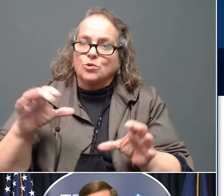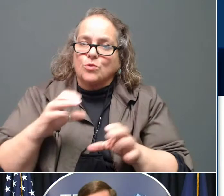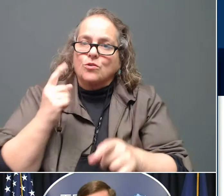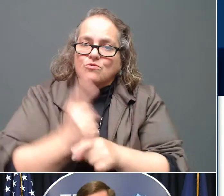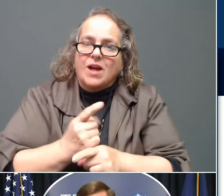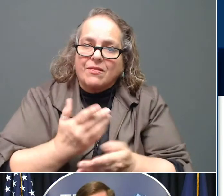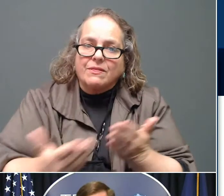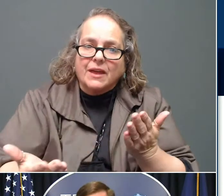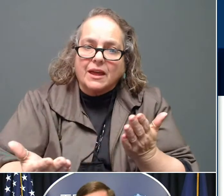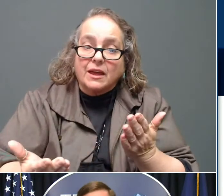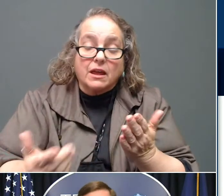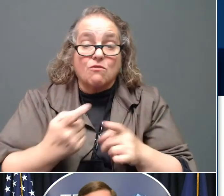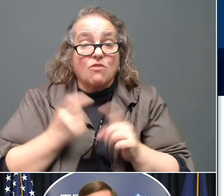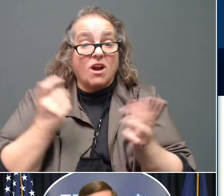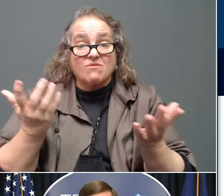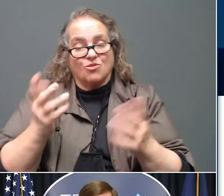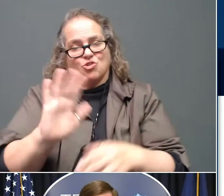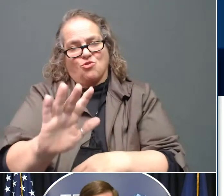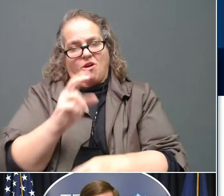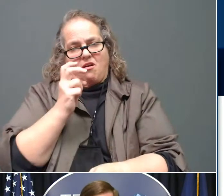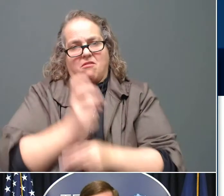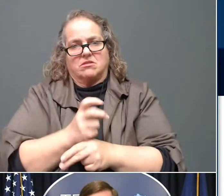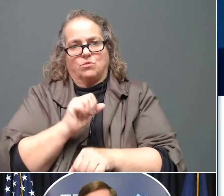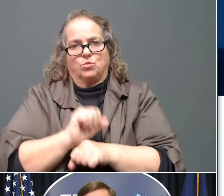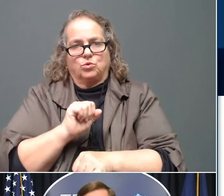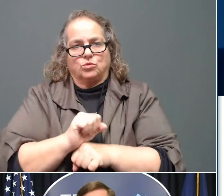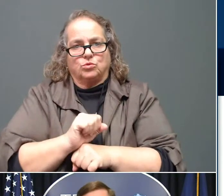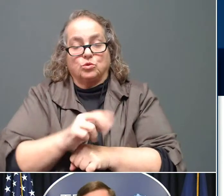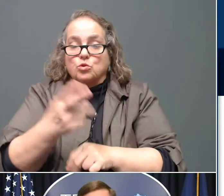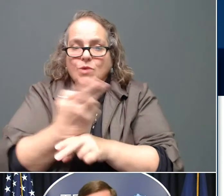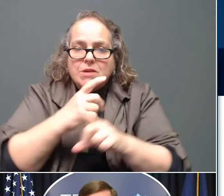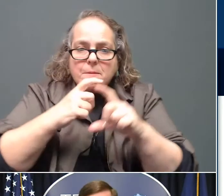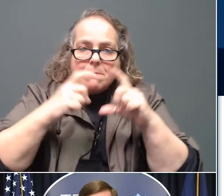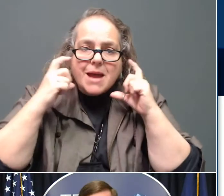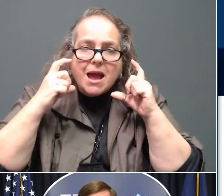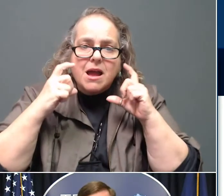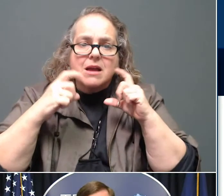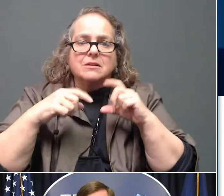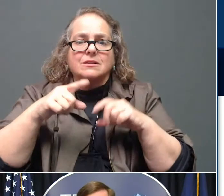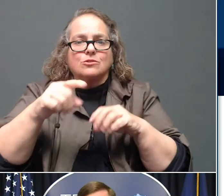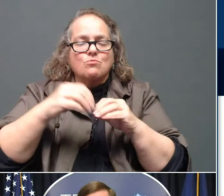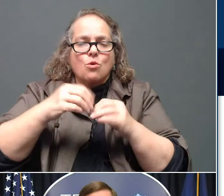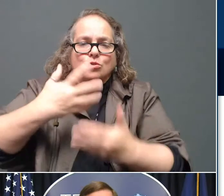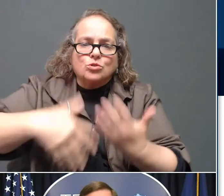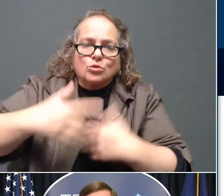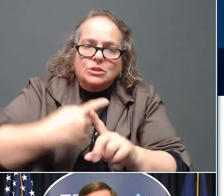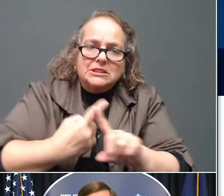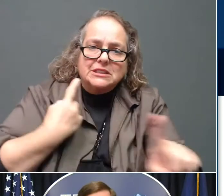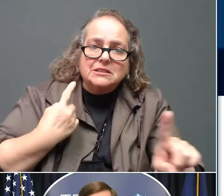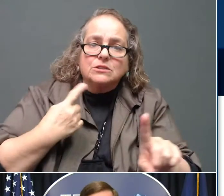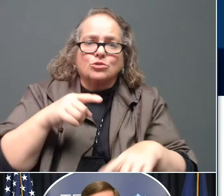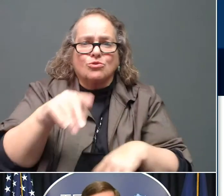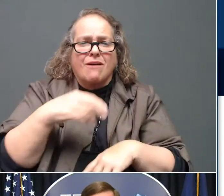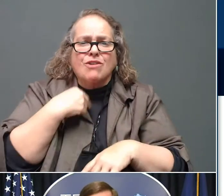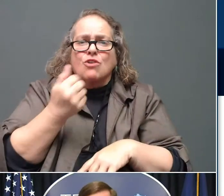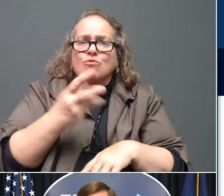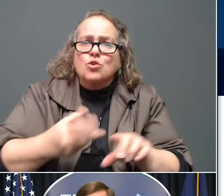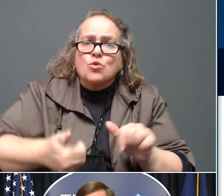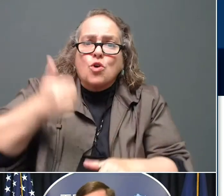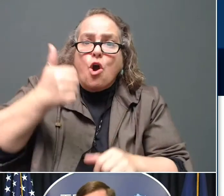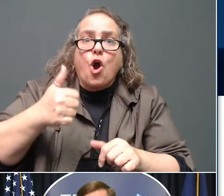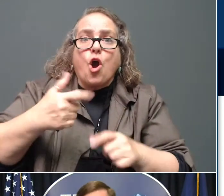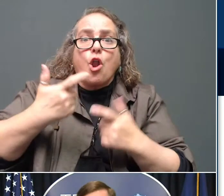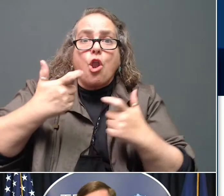your hard work. We have more people wearing masks. We have more people social distancing. We're having fewer large gatherings in